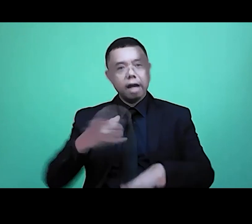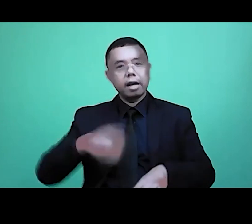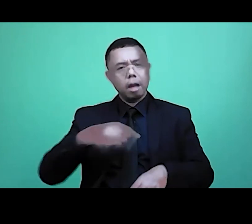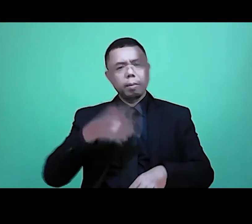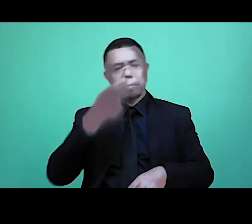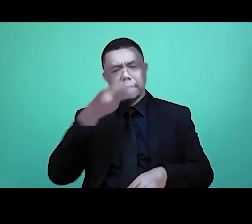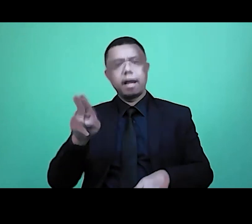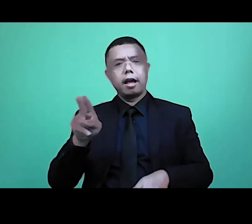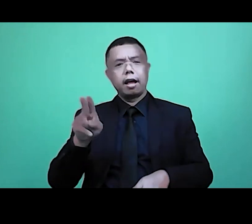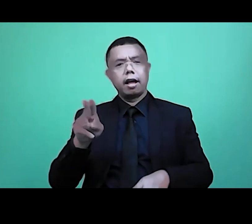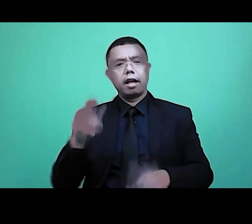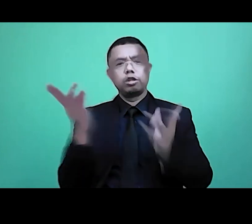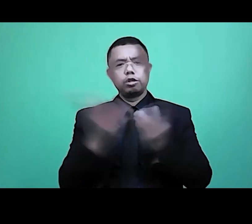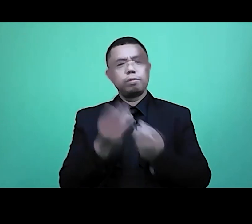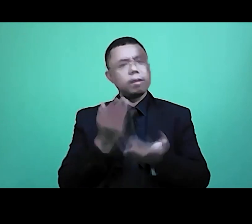borders reopen.